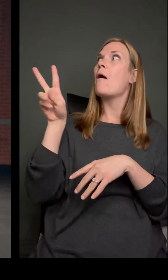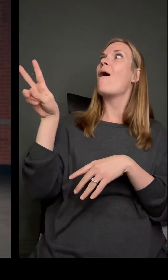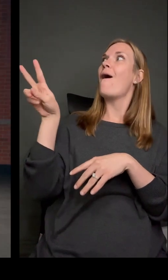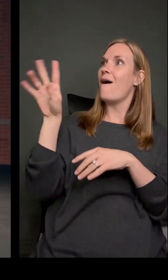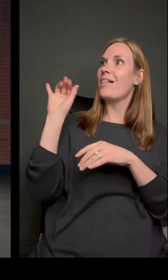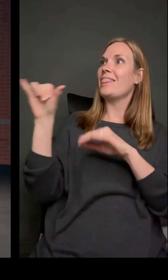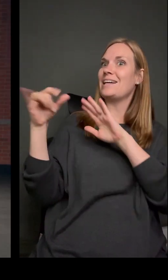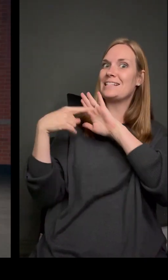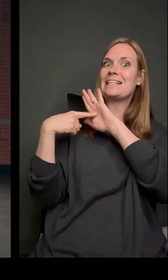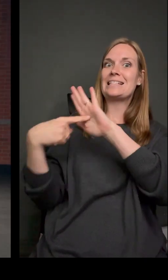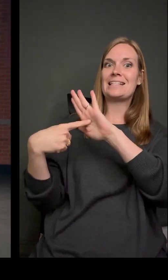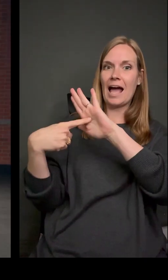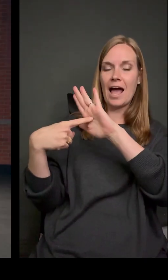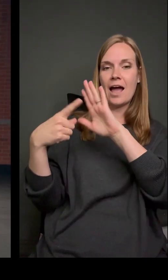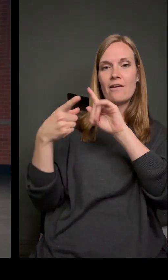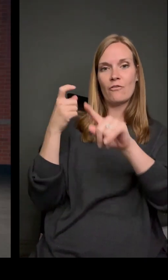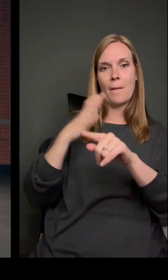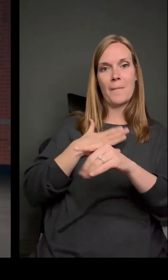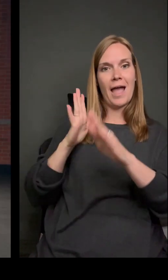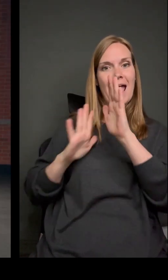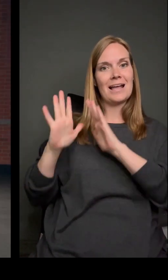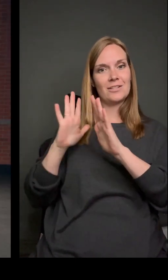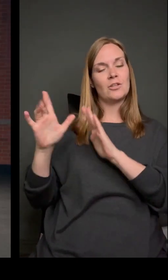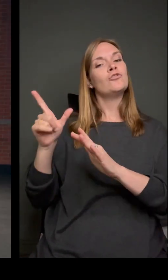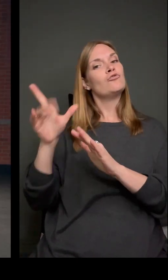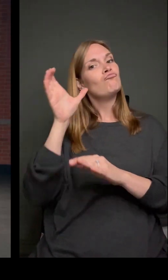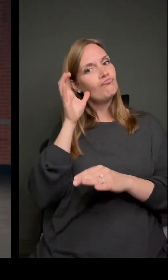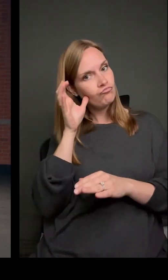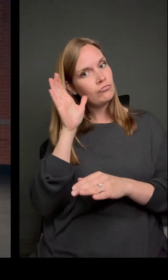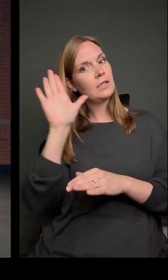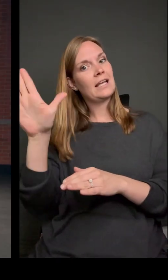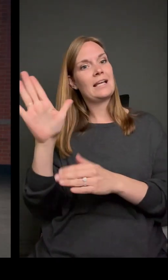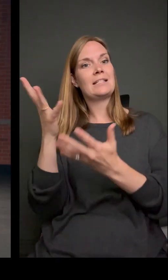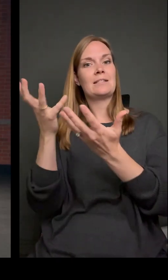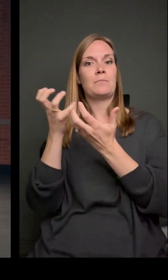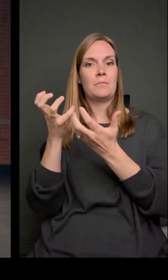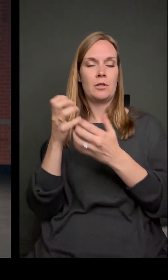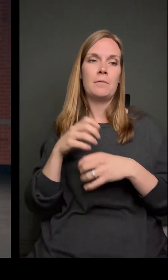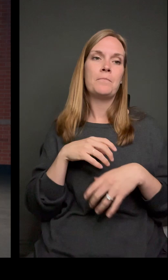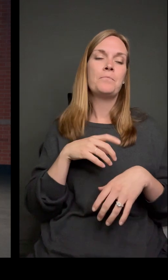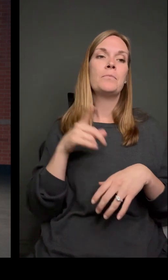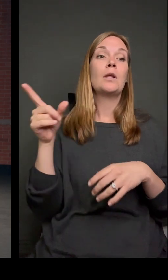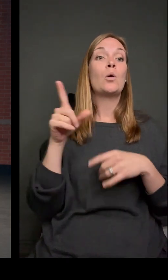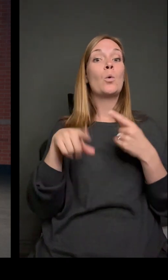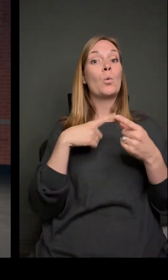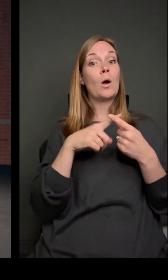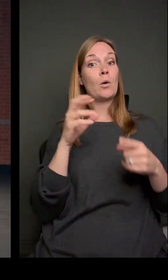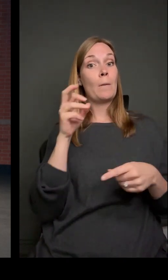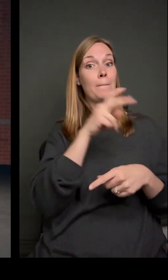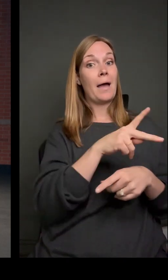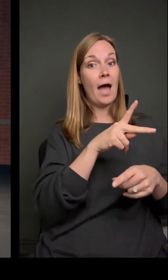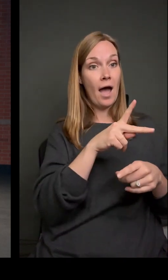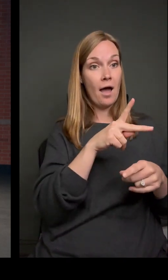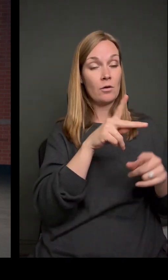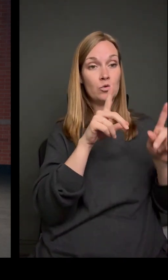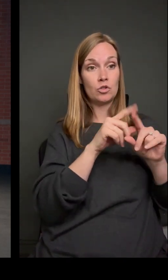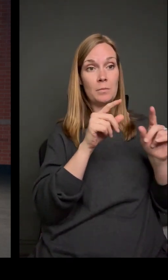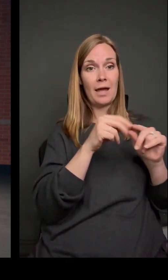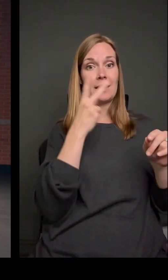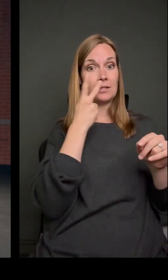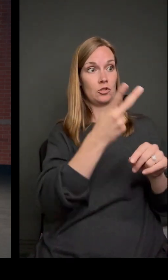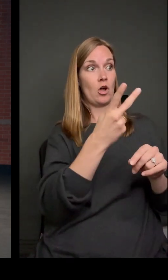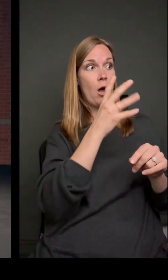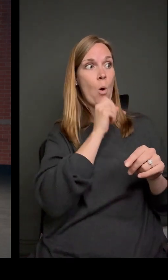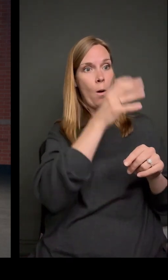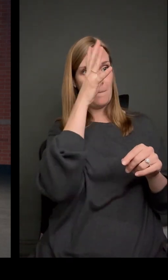omen, as a sign that his ancestors had received his plea for their help. Sure enough, when he got back to the mainland, standing on the shore, he saw an old man